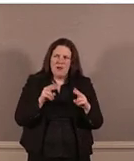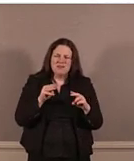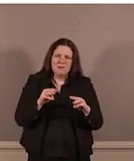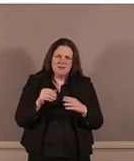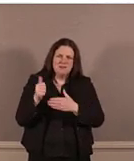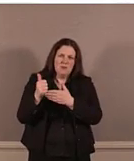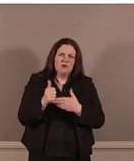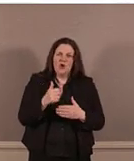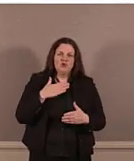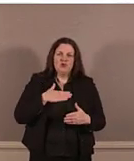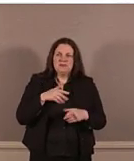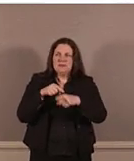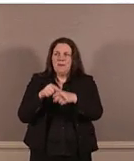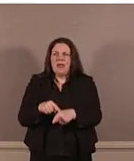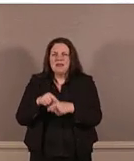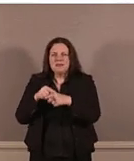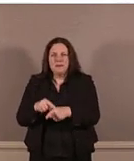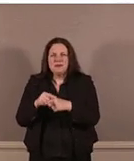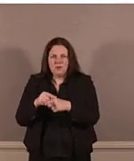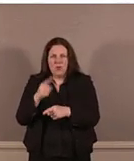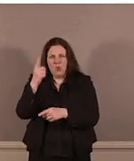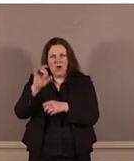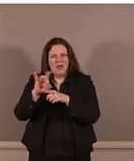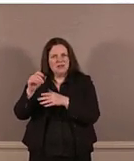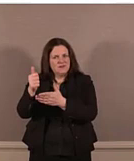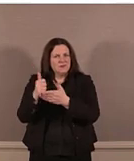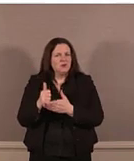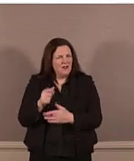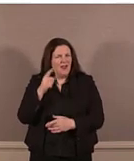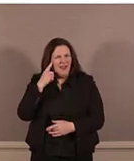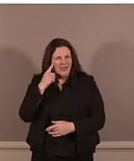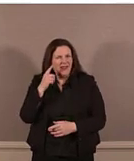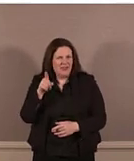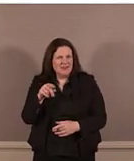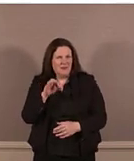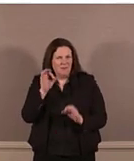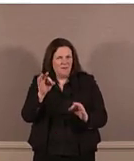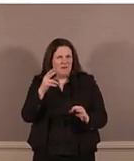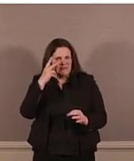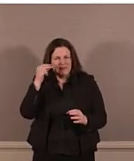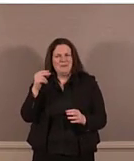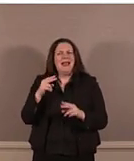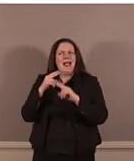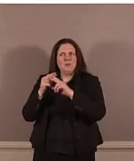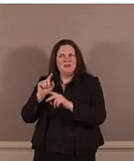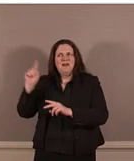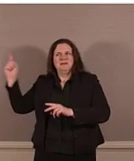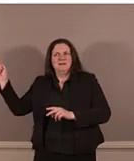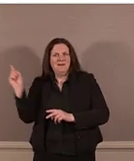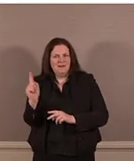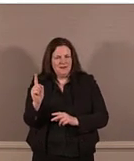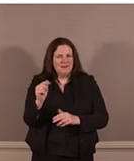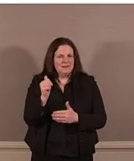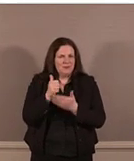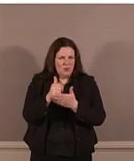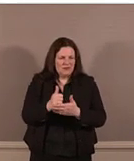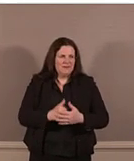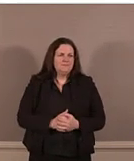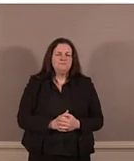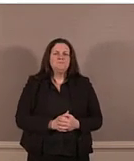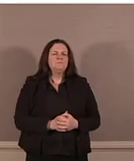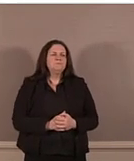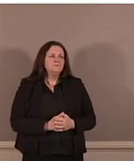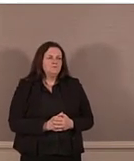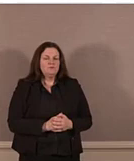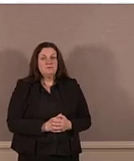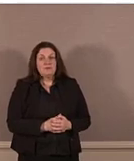supports, not just depend on one particular support. And I think this is a key example of that. And that brings me on to the example that I